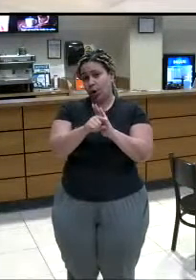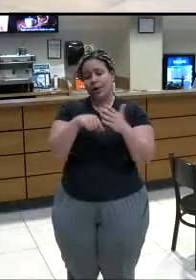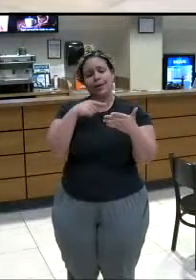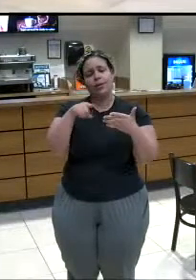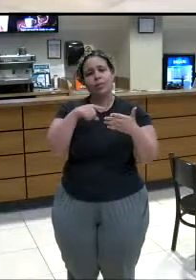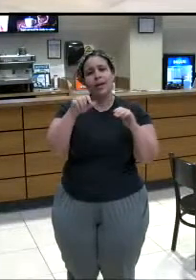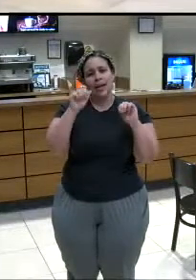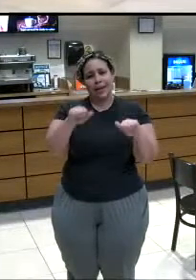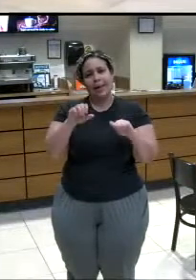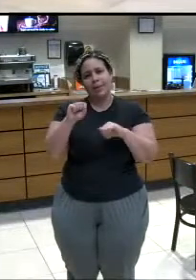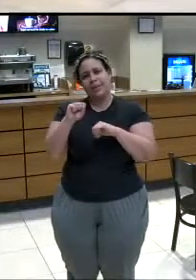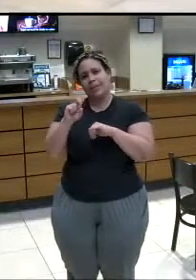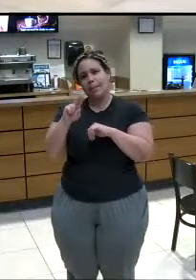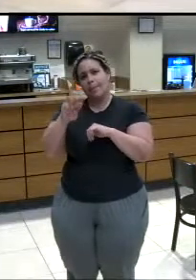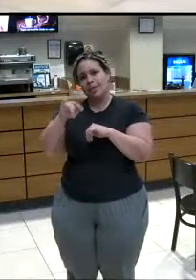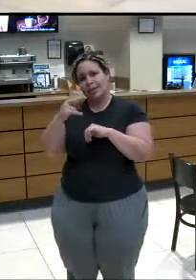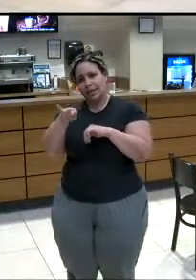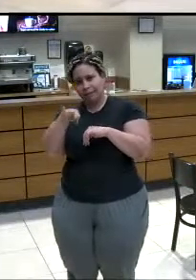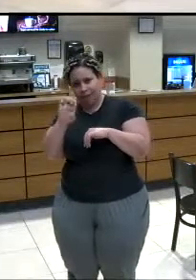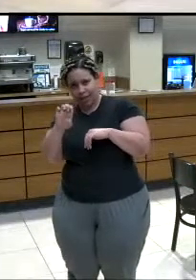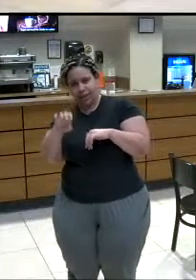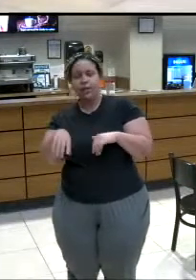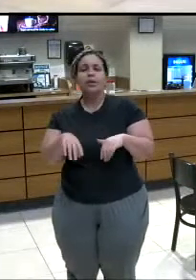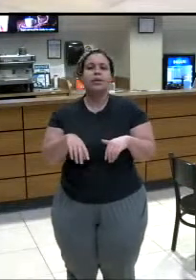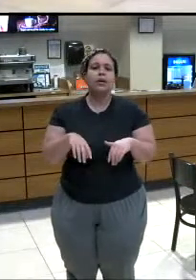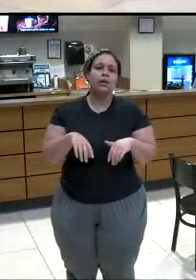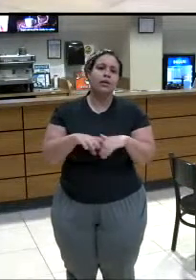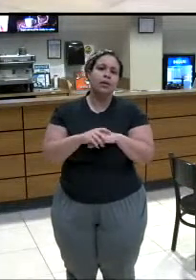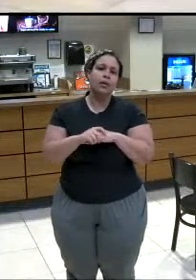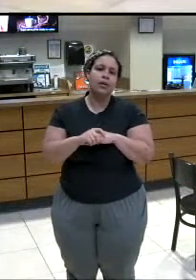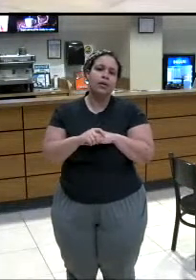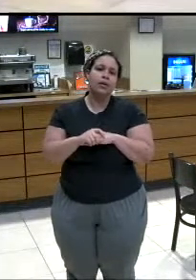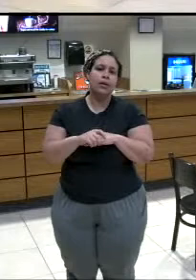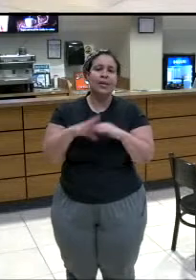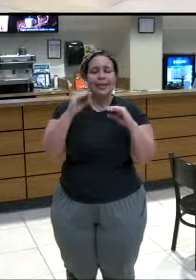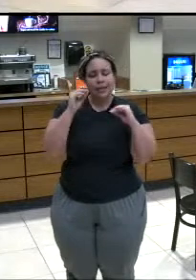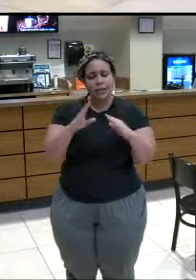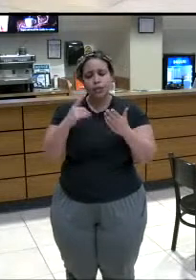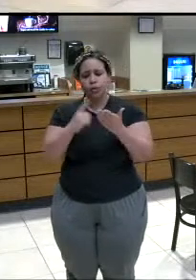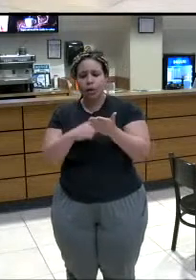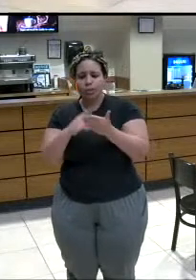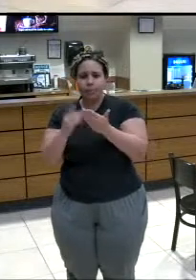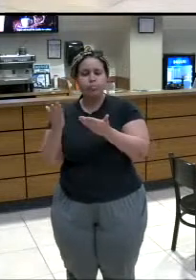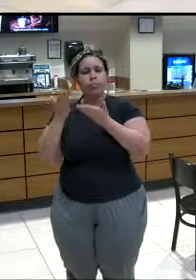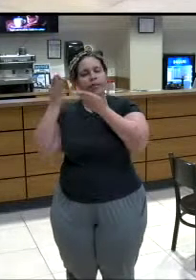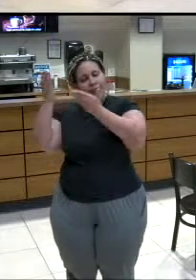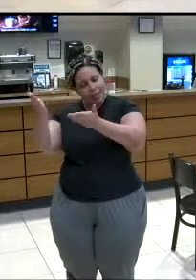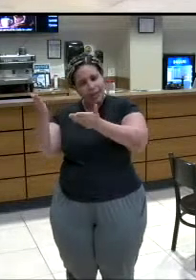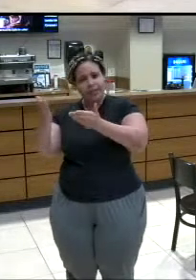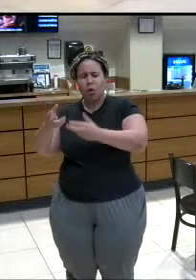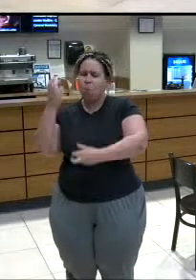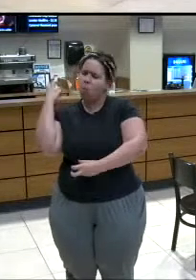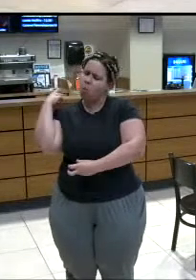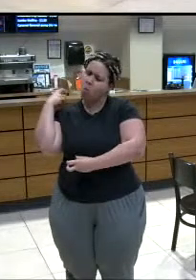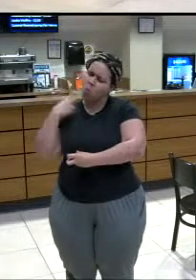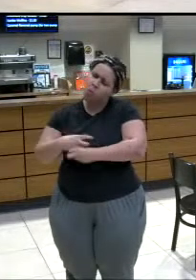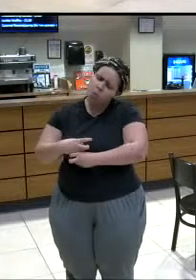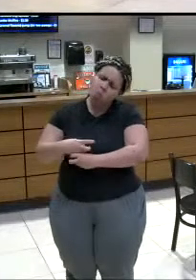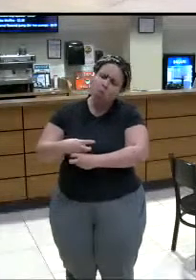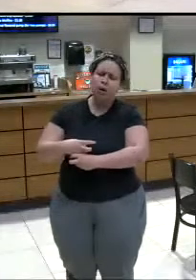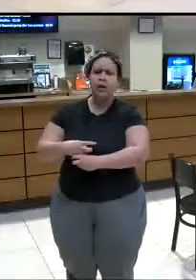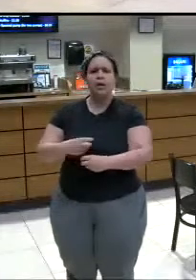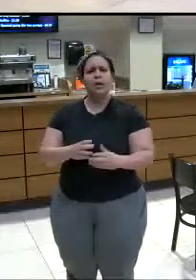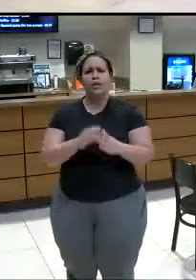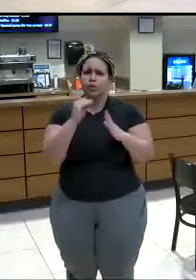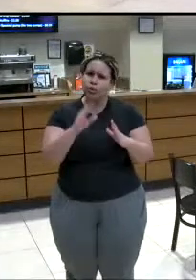subjective, and teachers sometimes provide things that are too rigorous and students don't do well